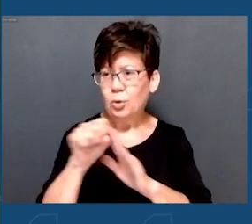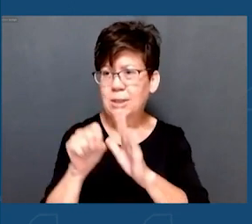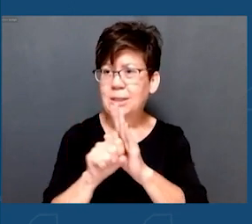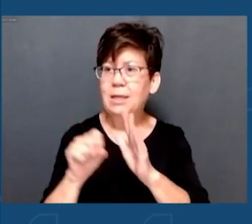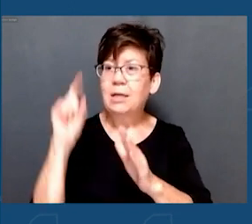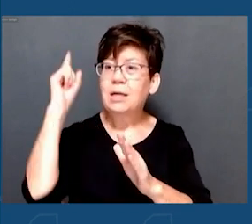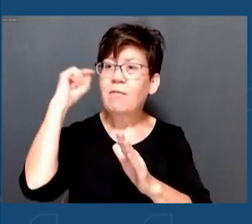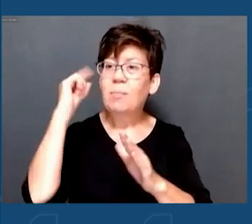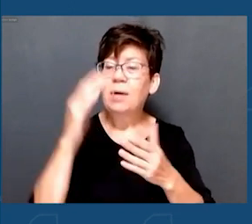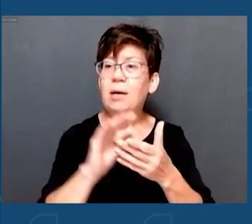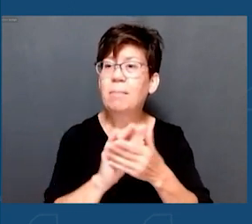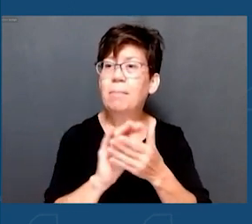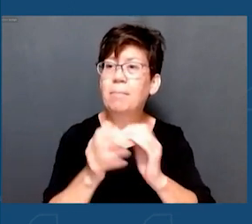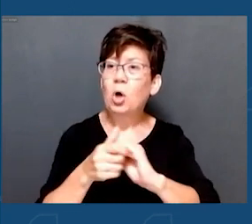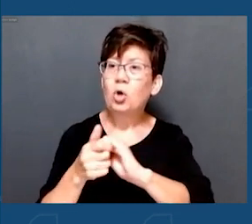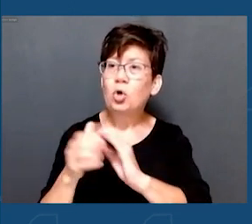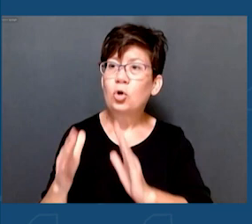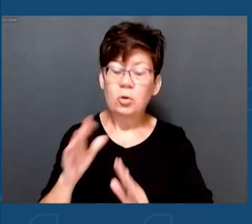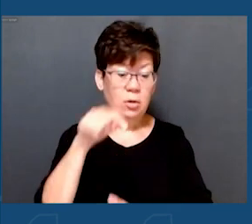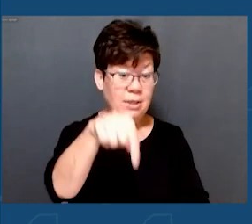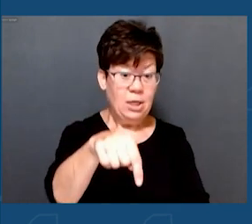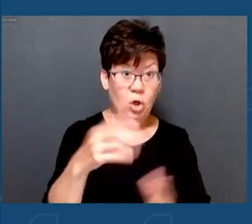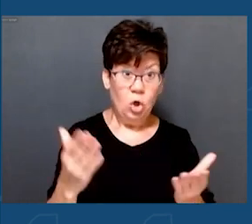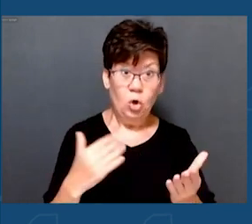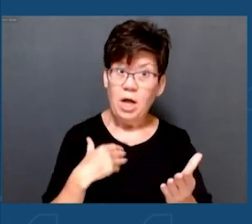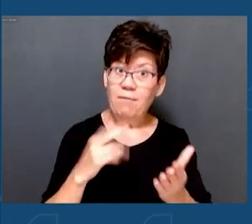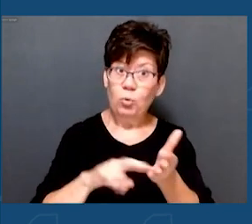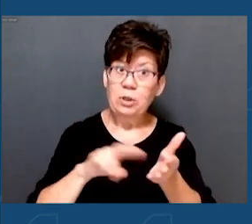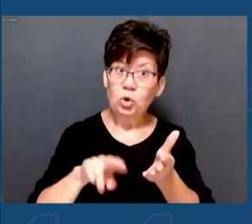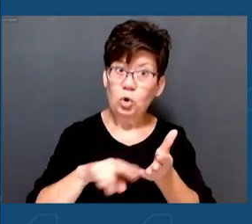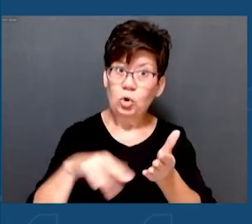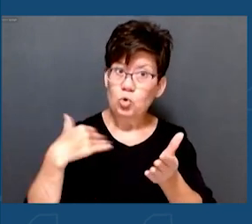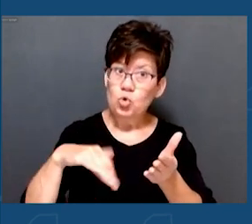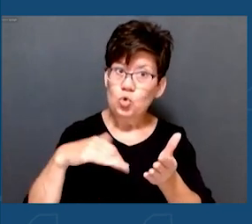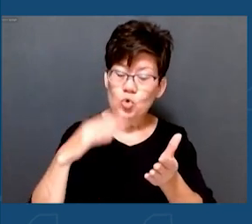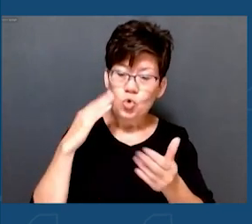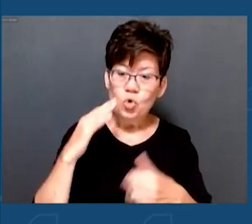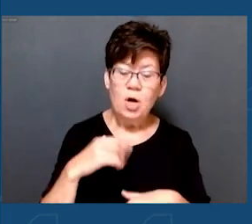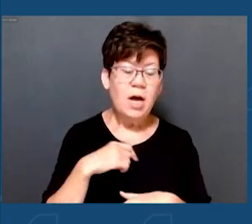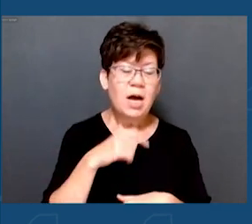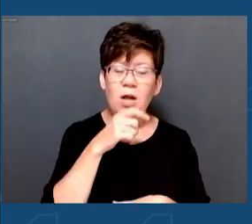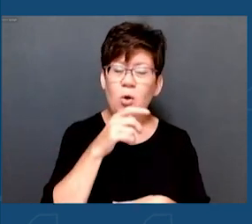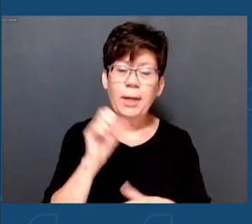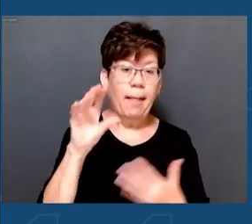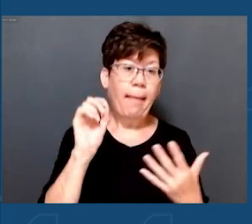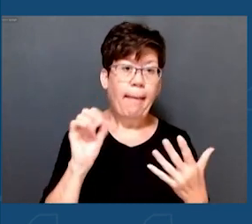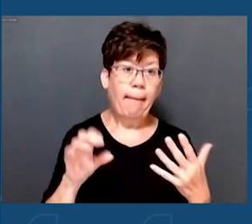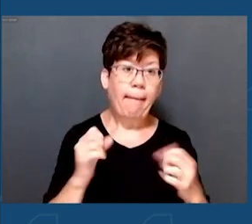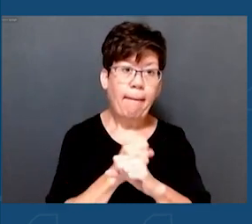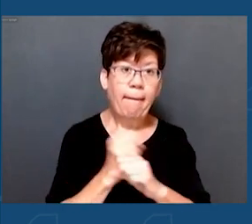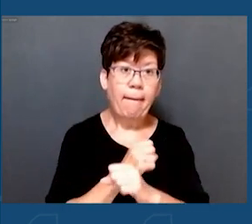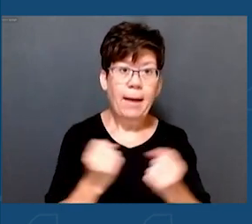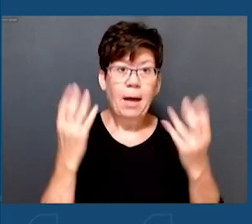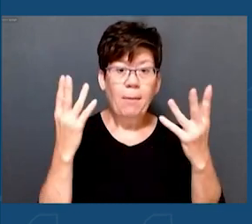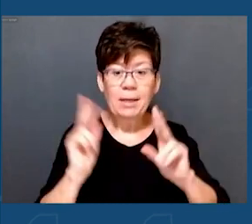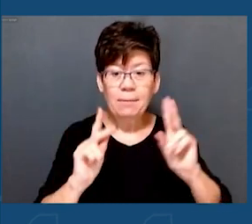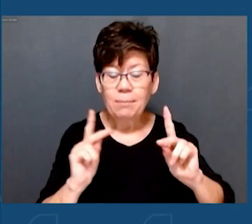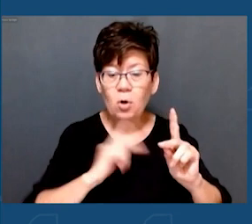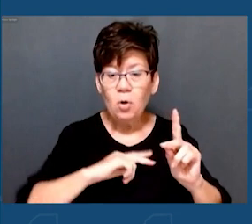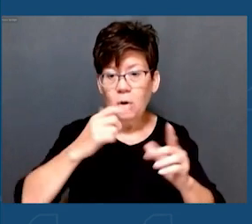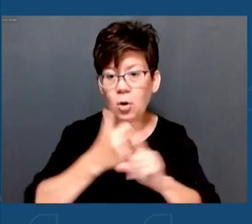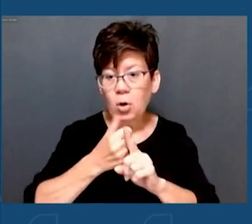to do groundbreaking research here. And I don't need to run through all the statistics about how many people are suffering from Alzheimer's